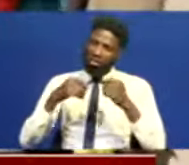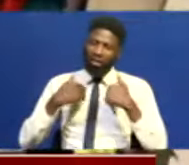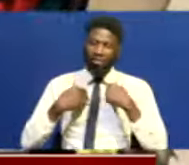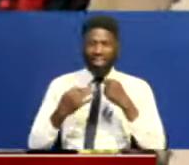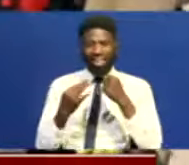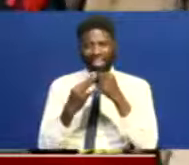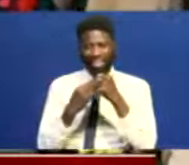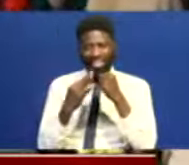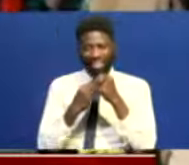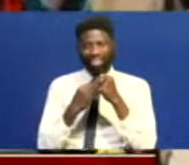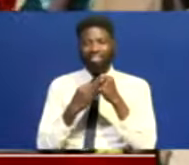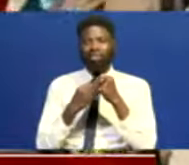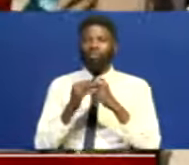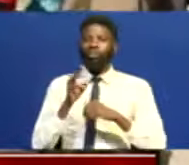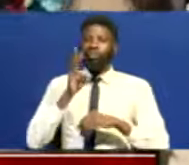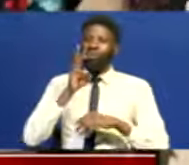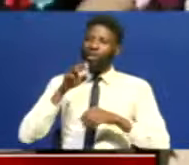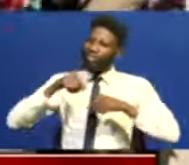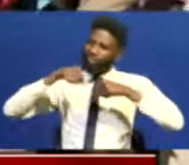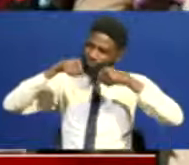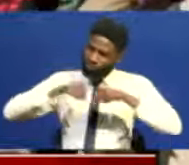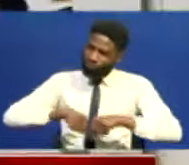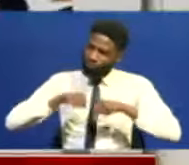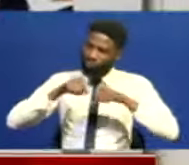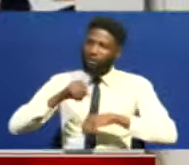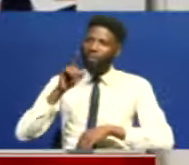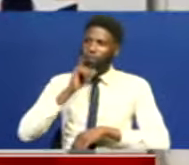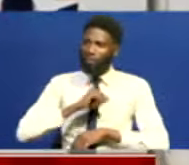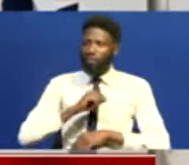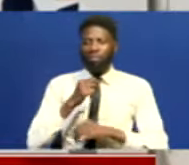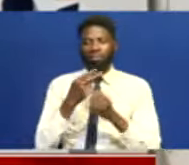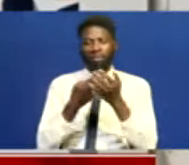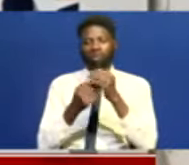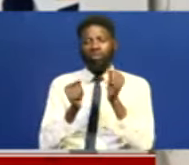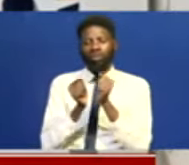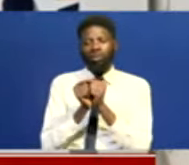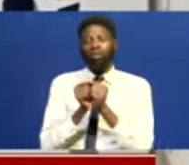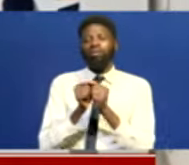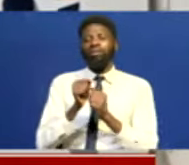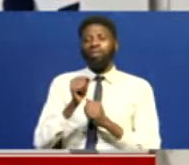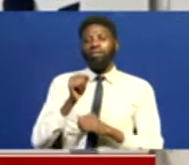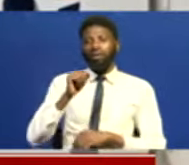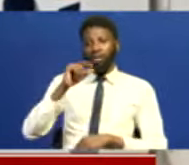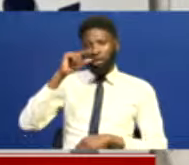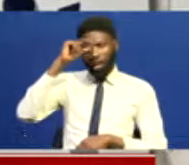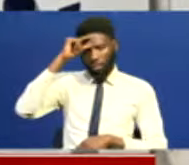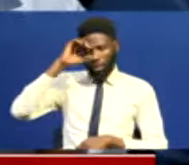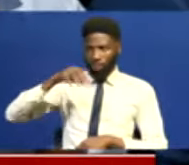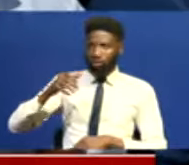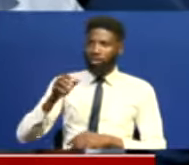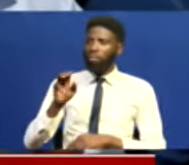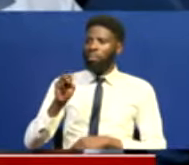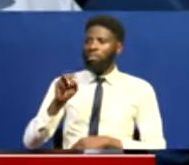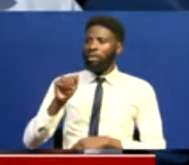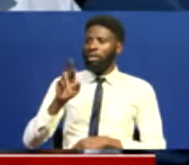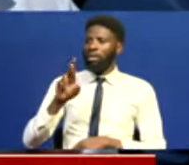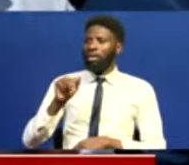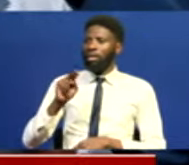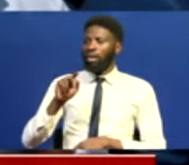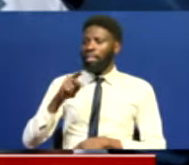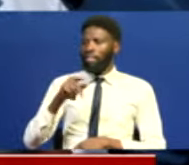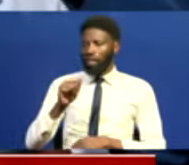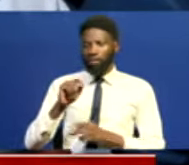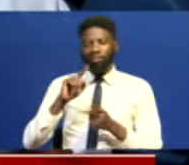boreholes courtesy of a partnership between the county government, the North Rift Valley SDA branch, and Maranatha Volunteers International. Government, as a